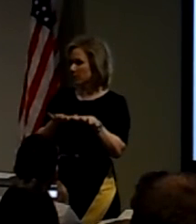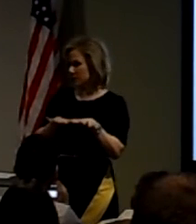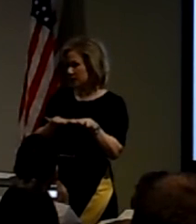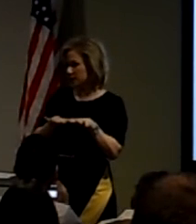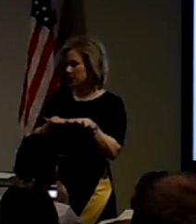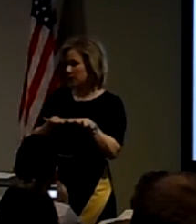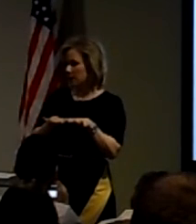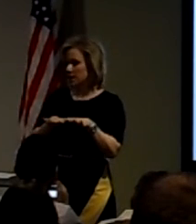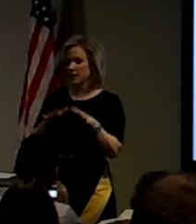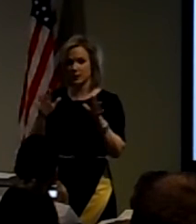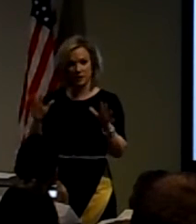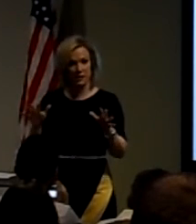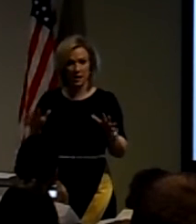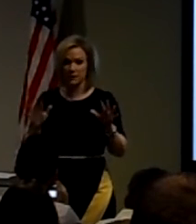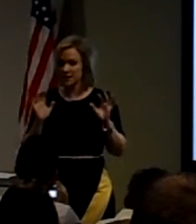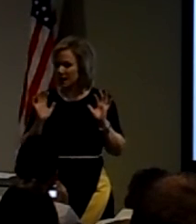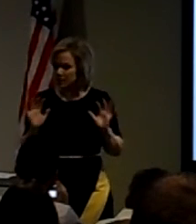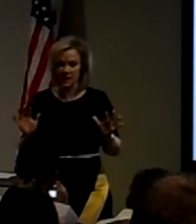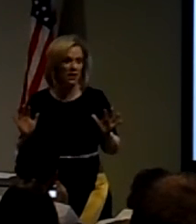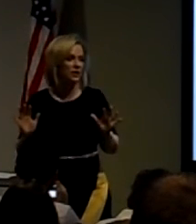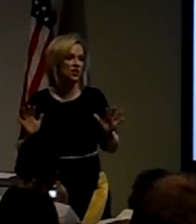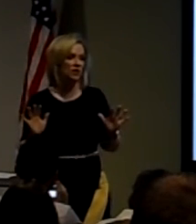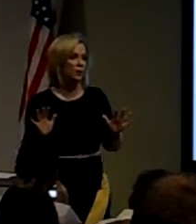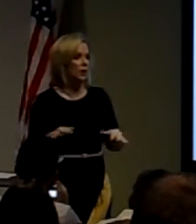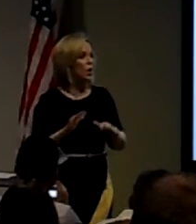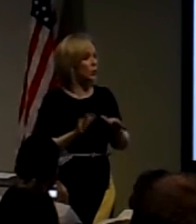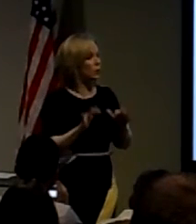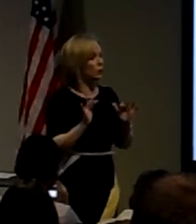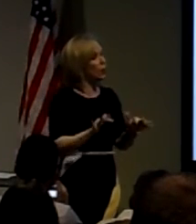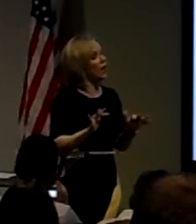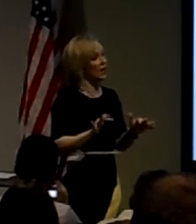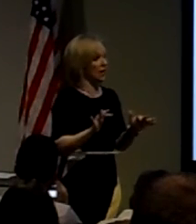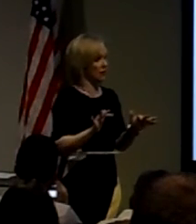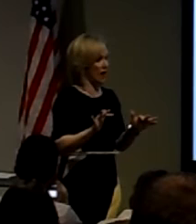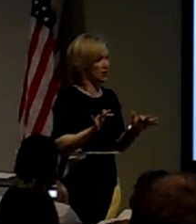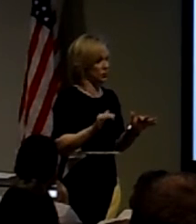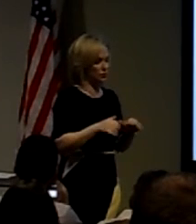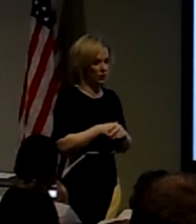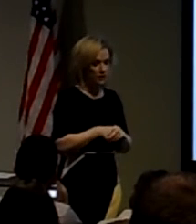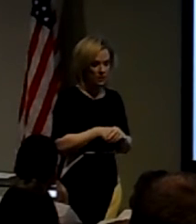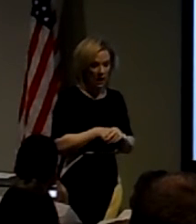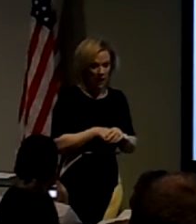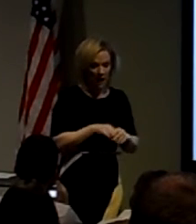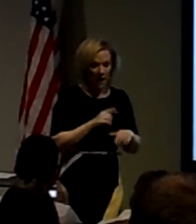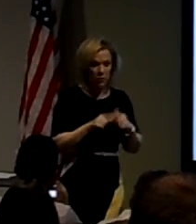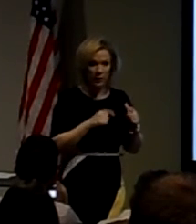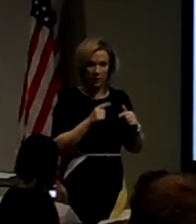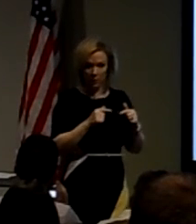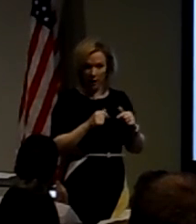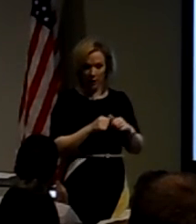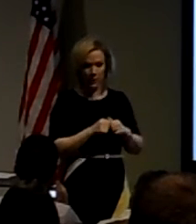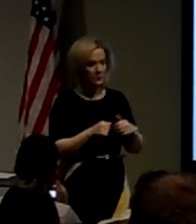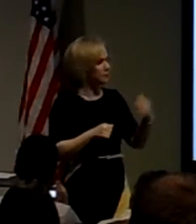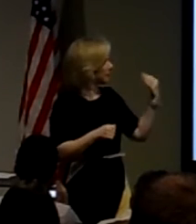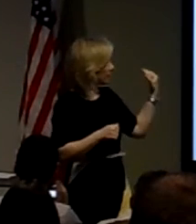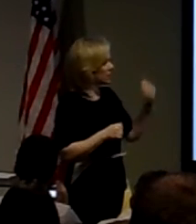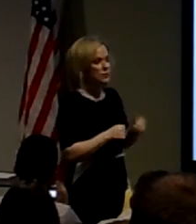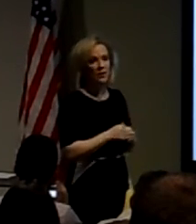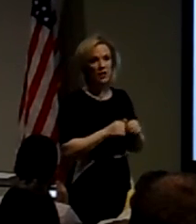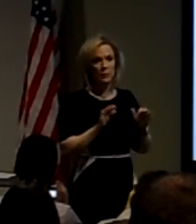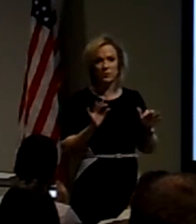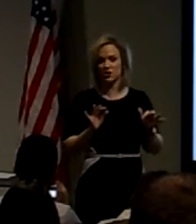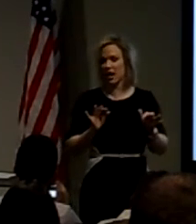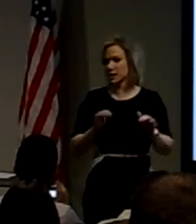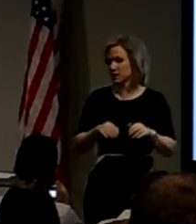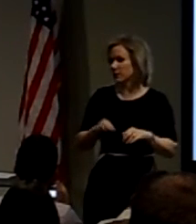up 4%. It's an outstanding achievement. We were well ahead of national trends. How do we compare?